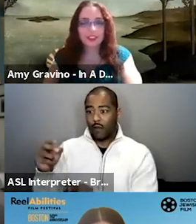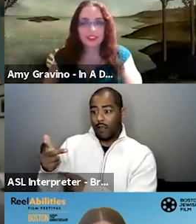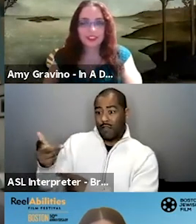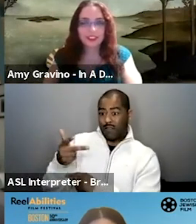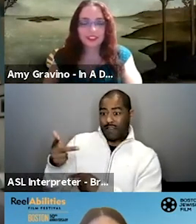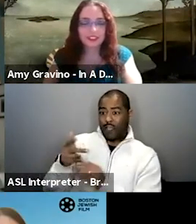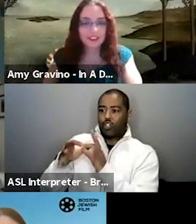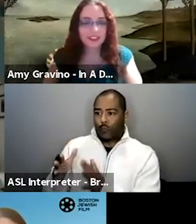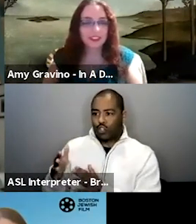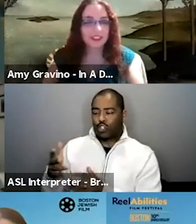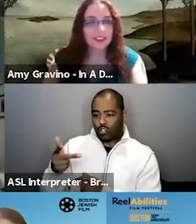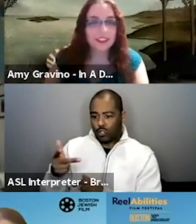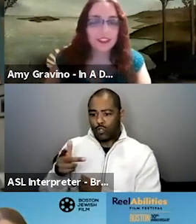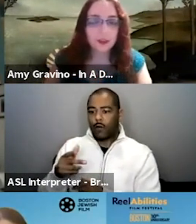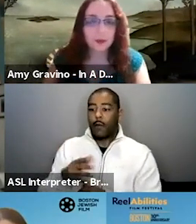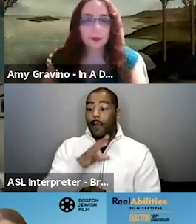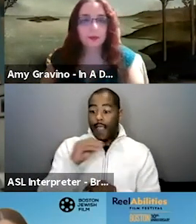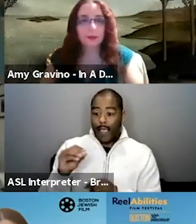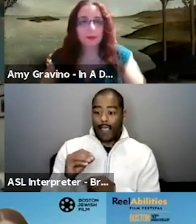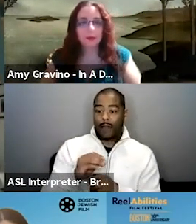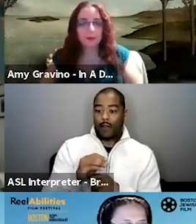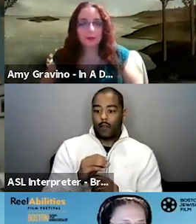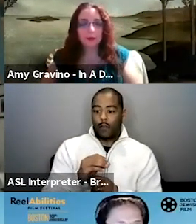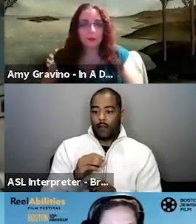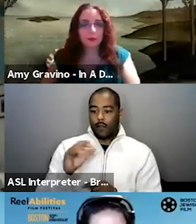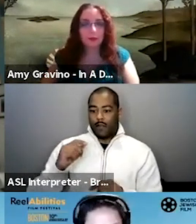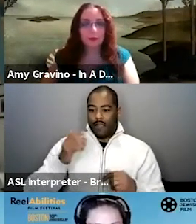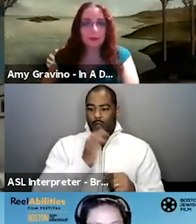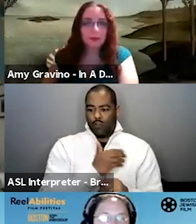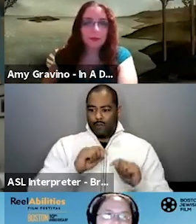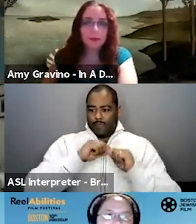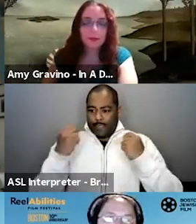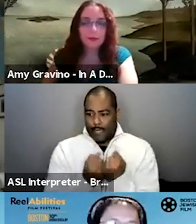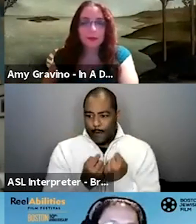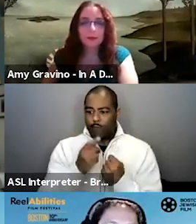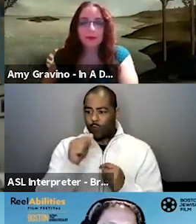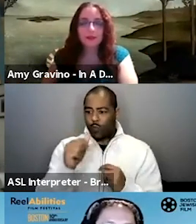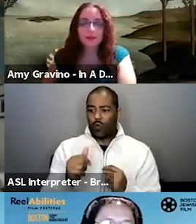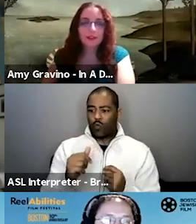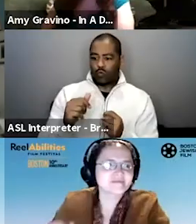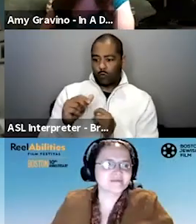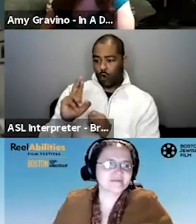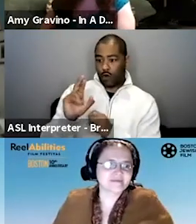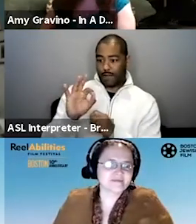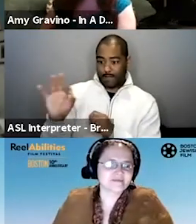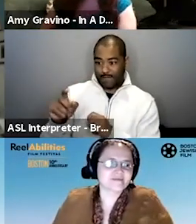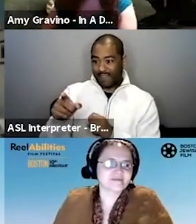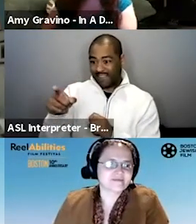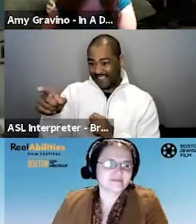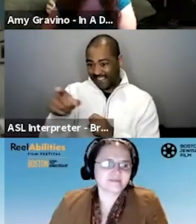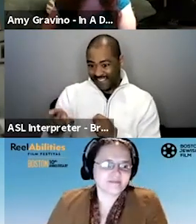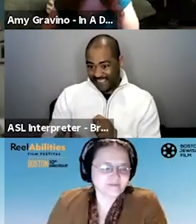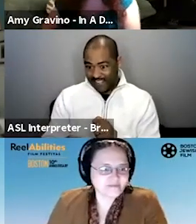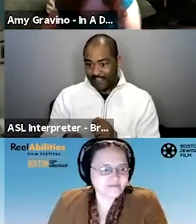BJF team who go out of their way to make the festival happen. And I want to thank the brilliant filmmakers whose work